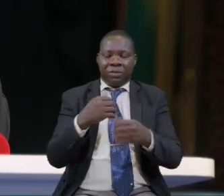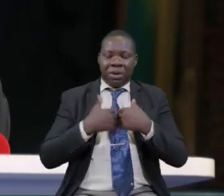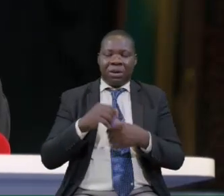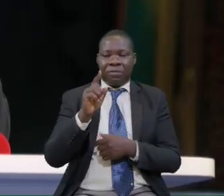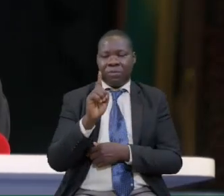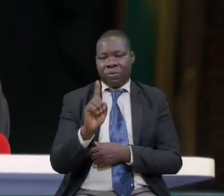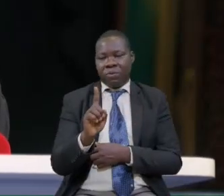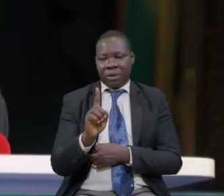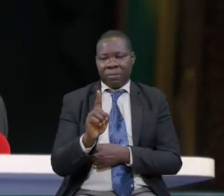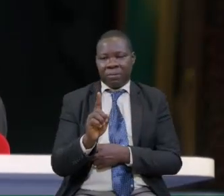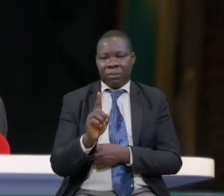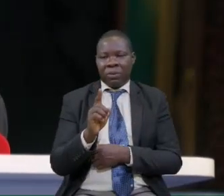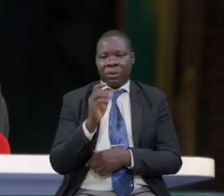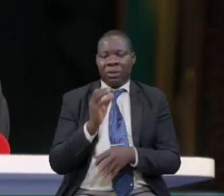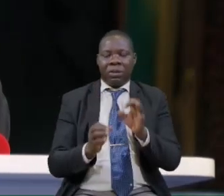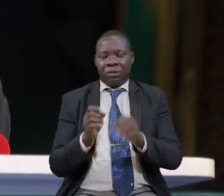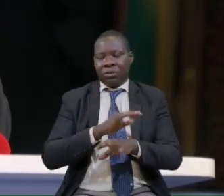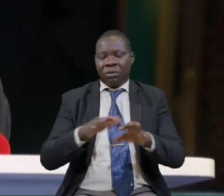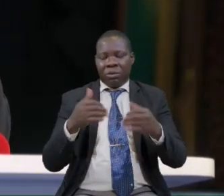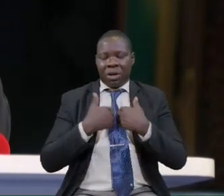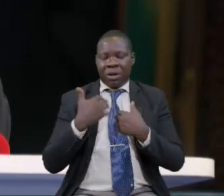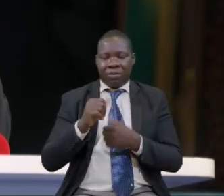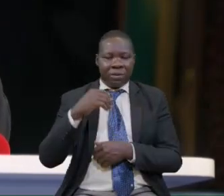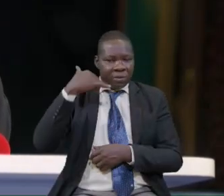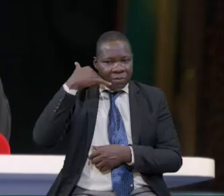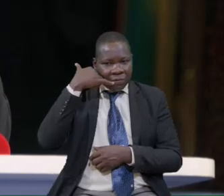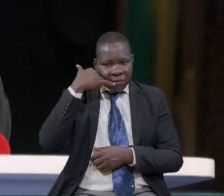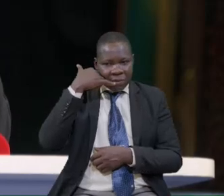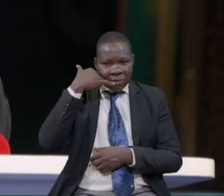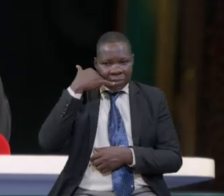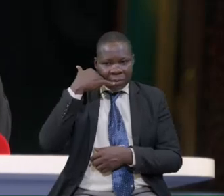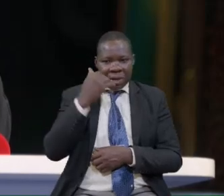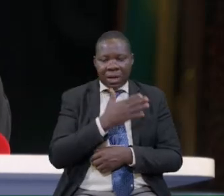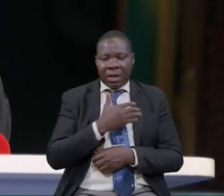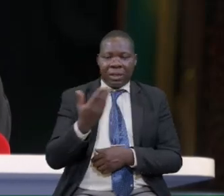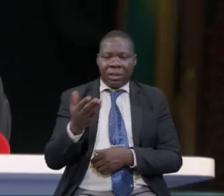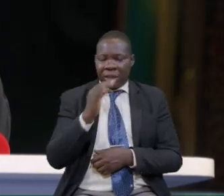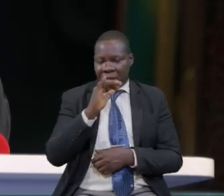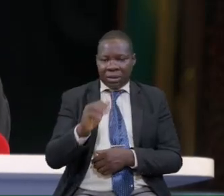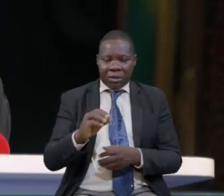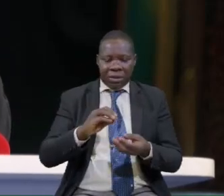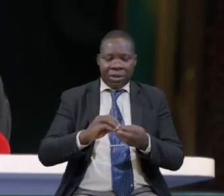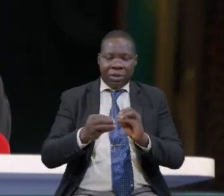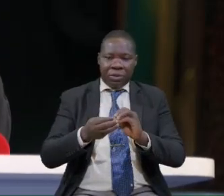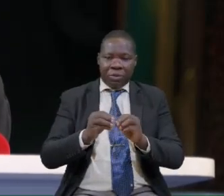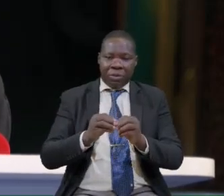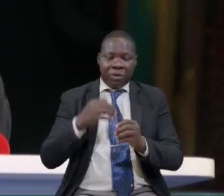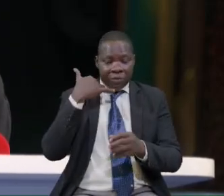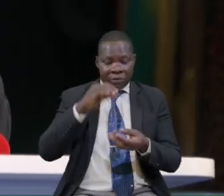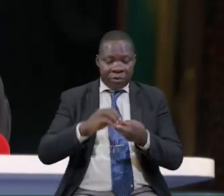If you don't have a phone, and there is a number through which you can be